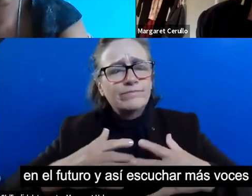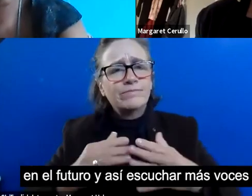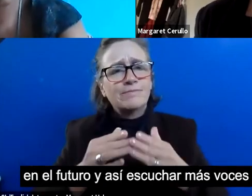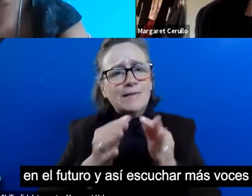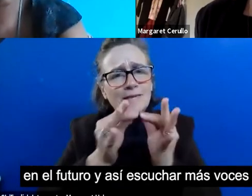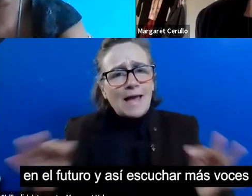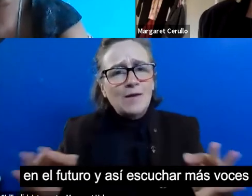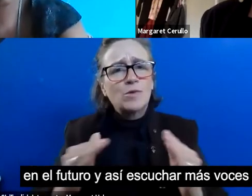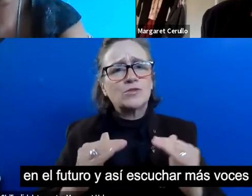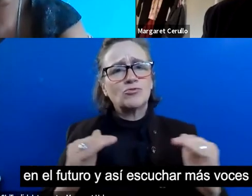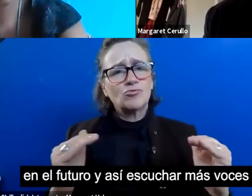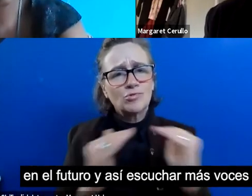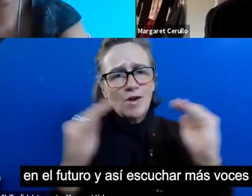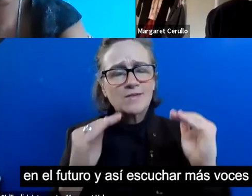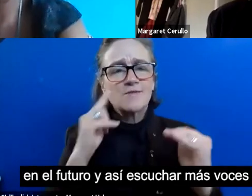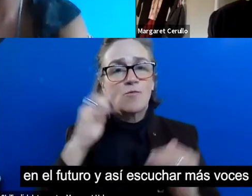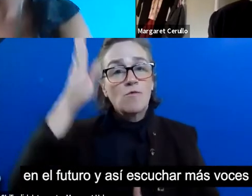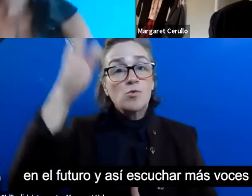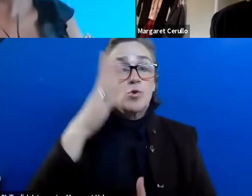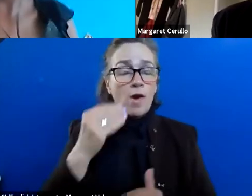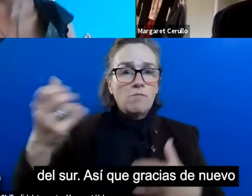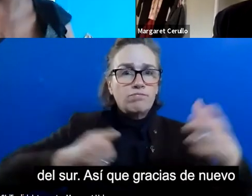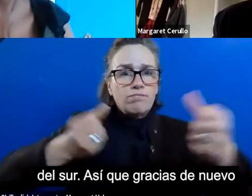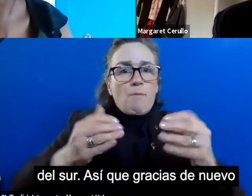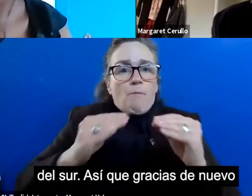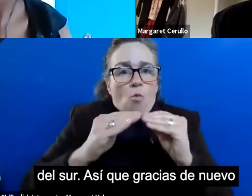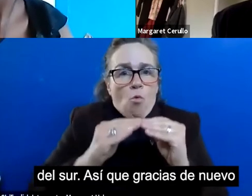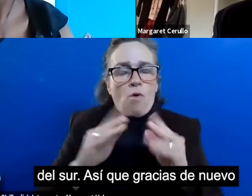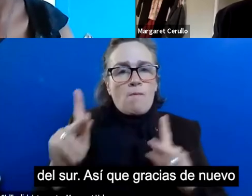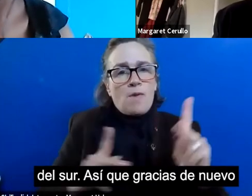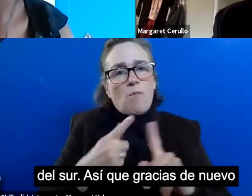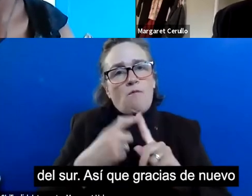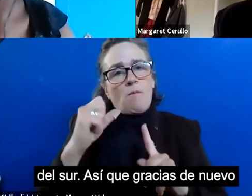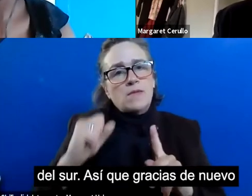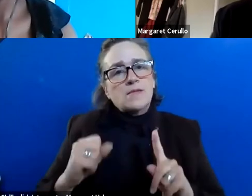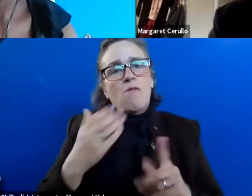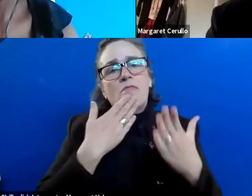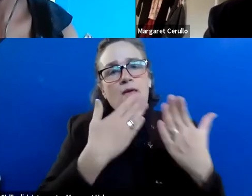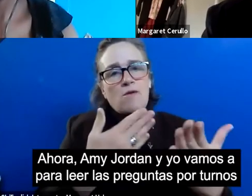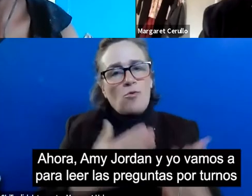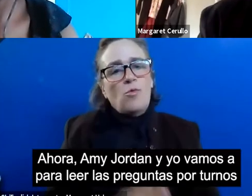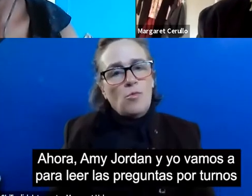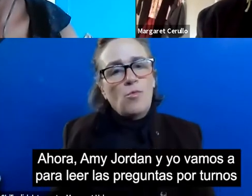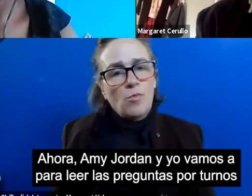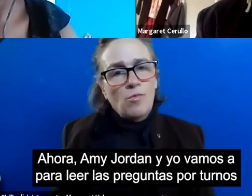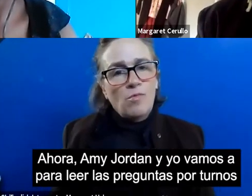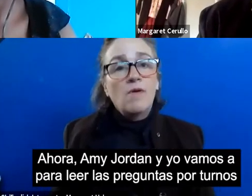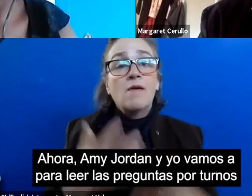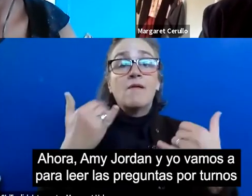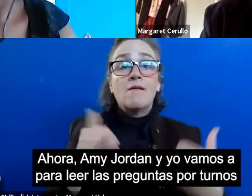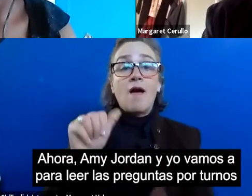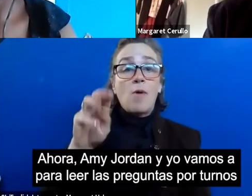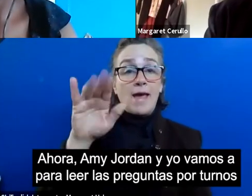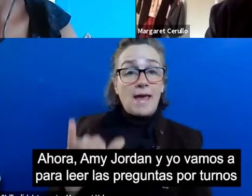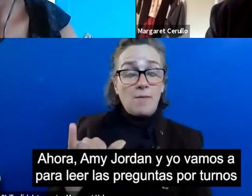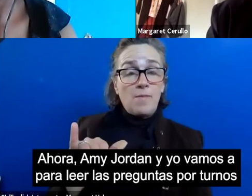future and thereby hear more voices from the South. So thank you again. Now, Amy, Jordan, and I